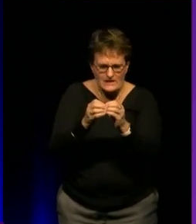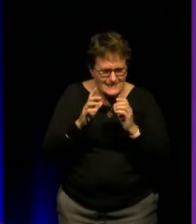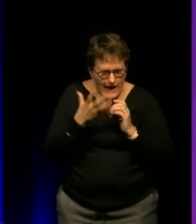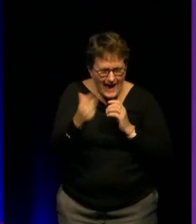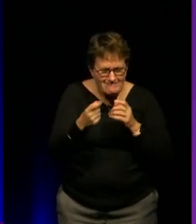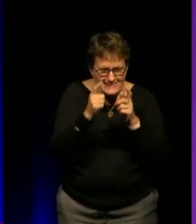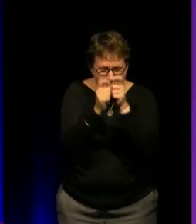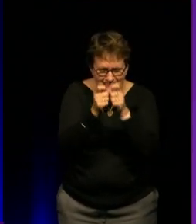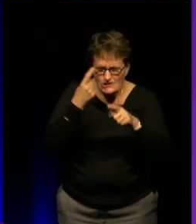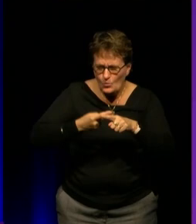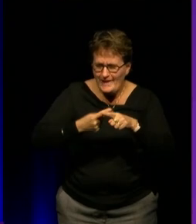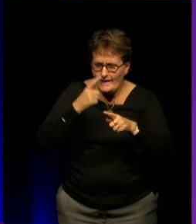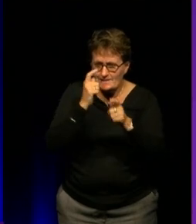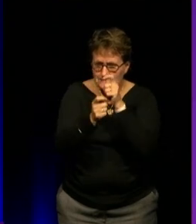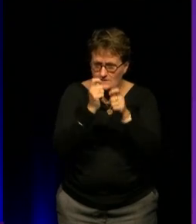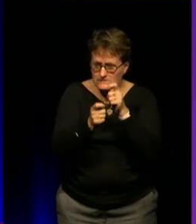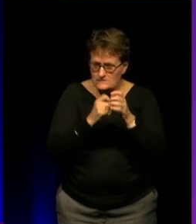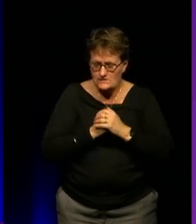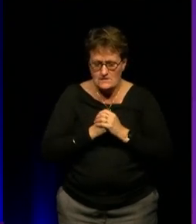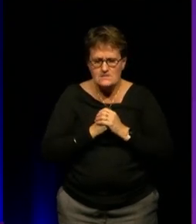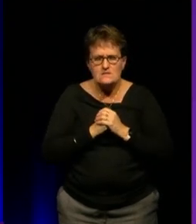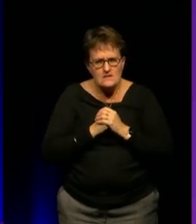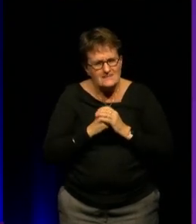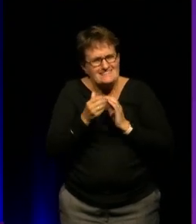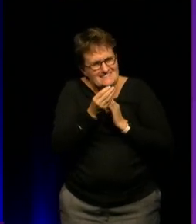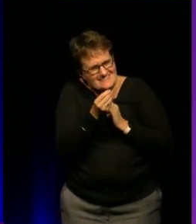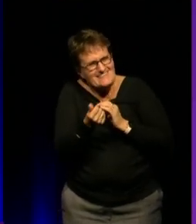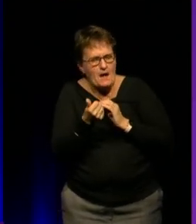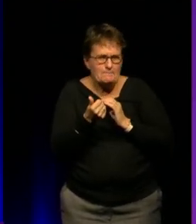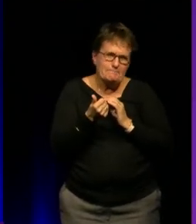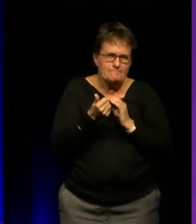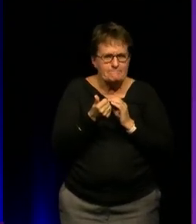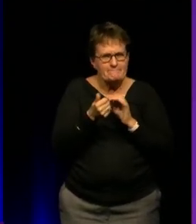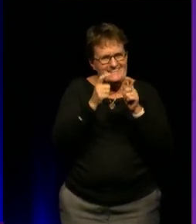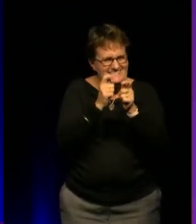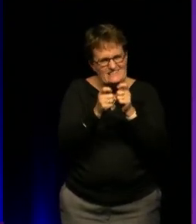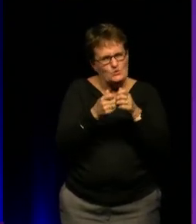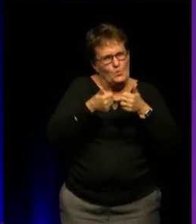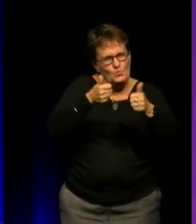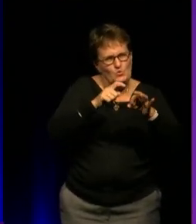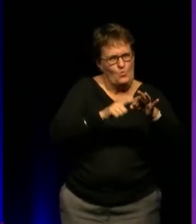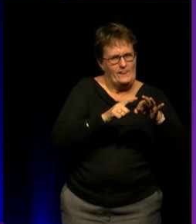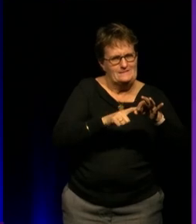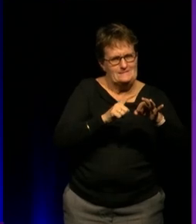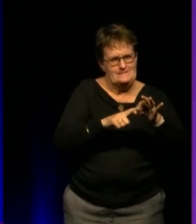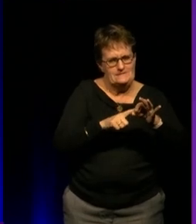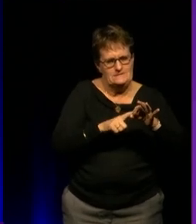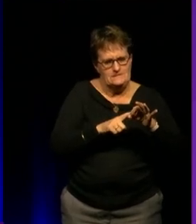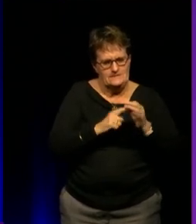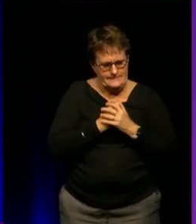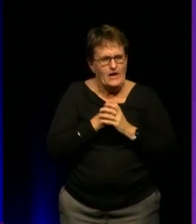tests. And there was a couple of relatively poor quality tests that were floating around, and I had heard about these. And